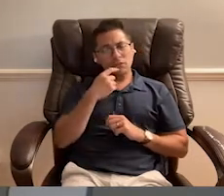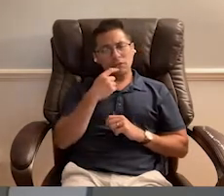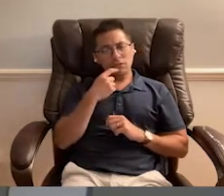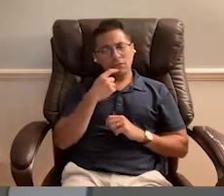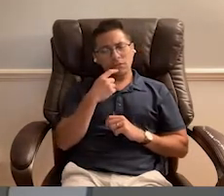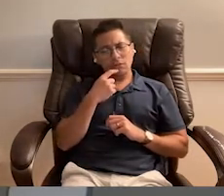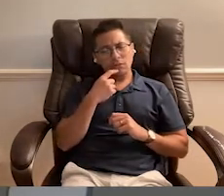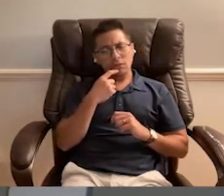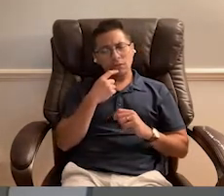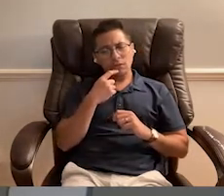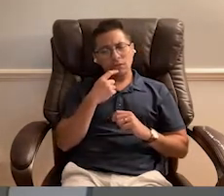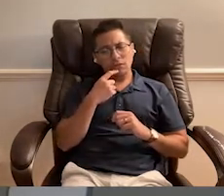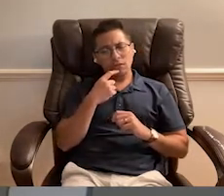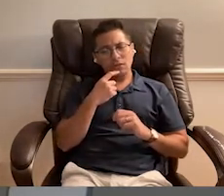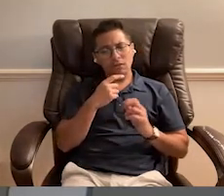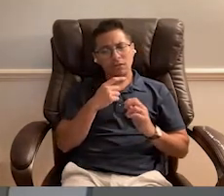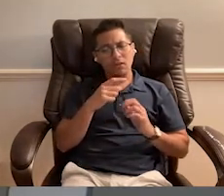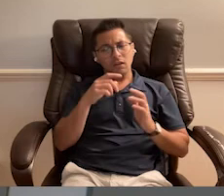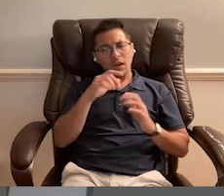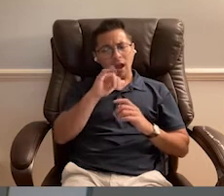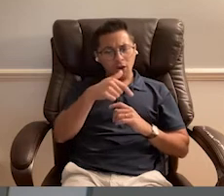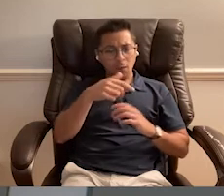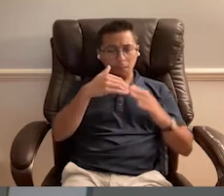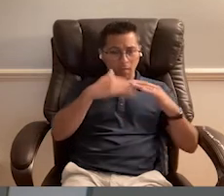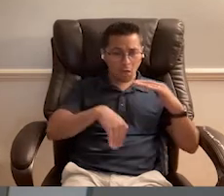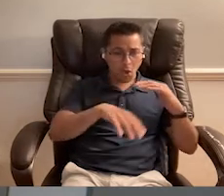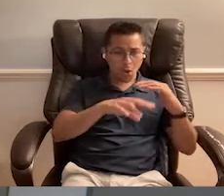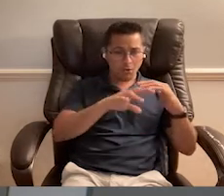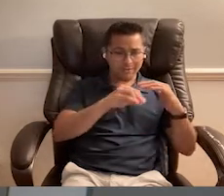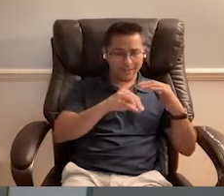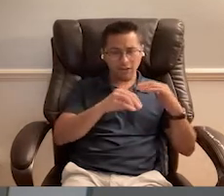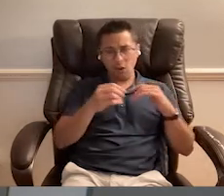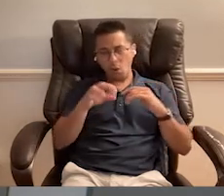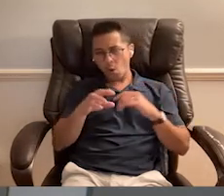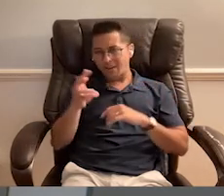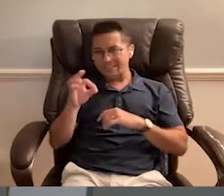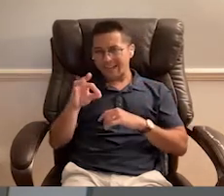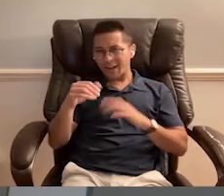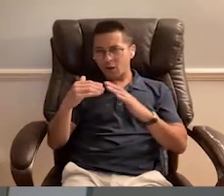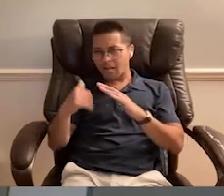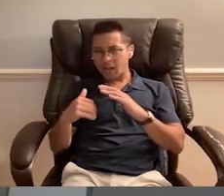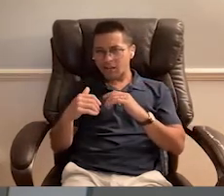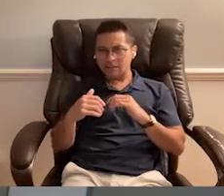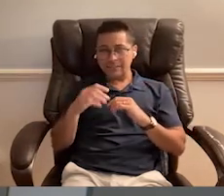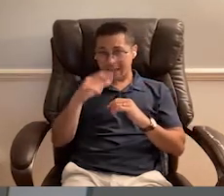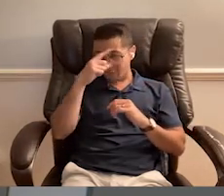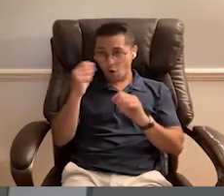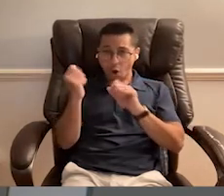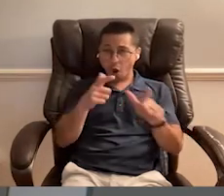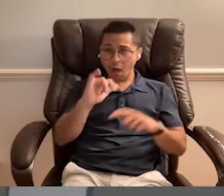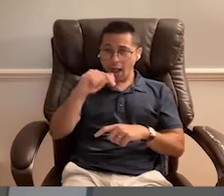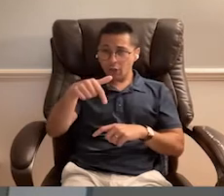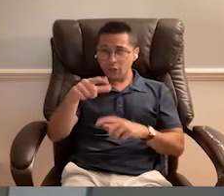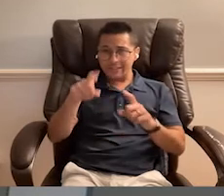Well, the issue that I take with saying it should be below 70 or it should be 69 or